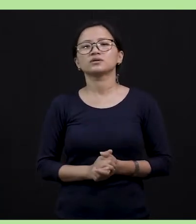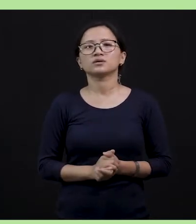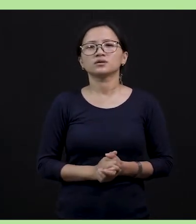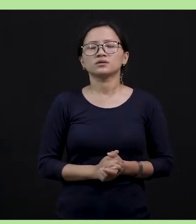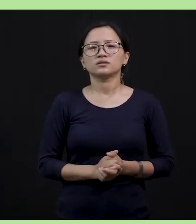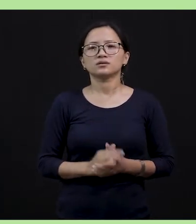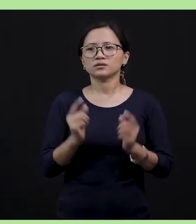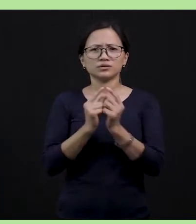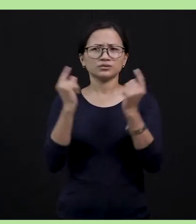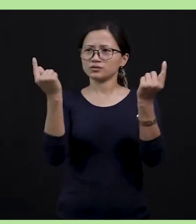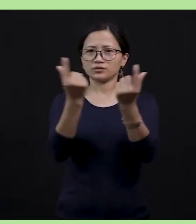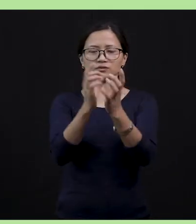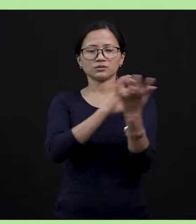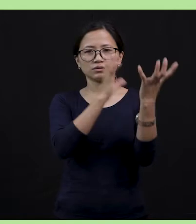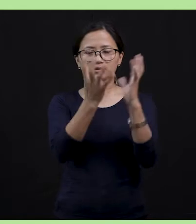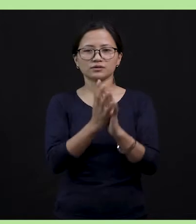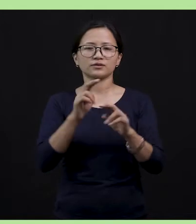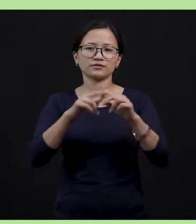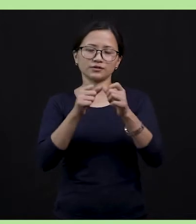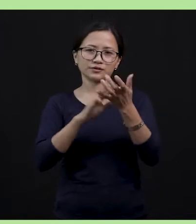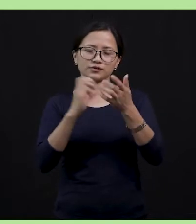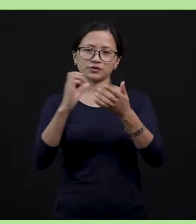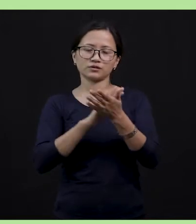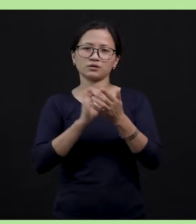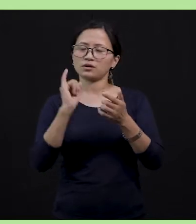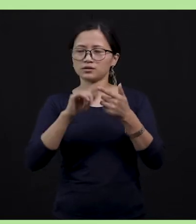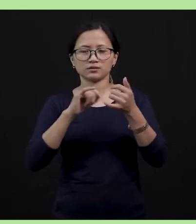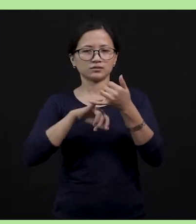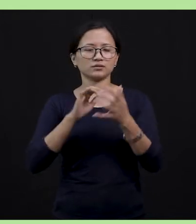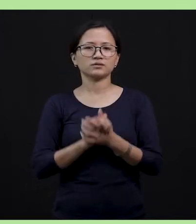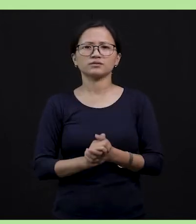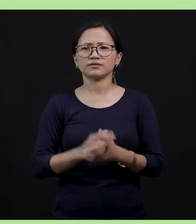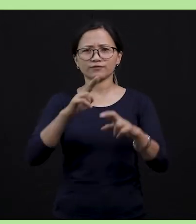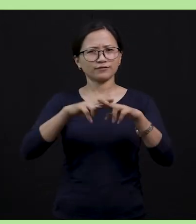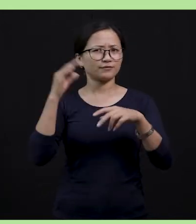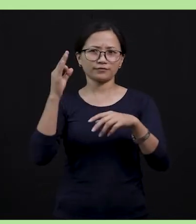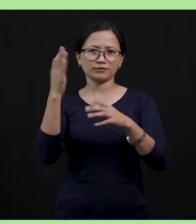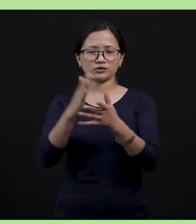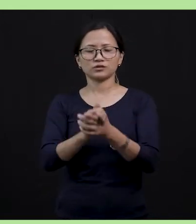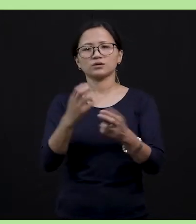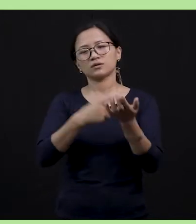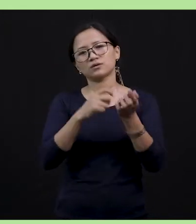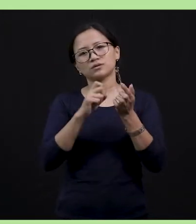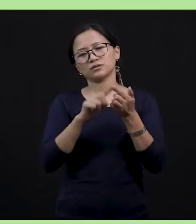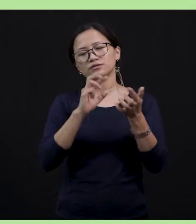was universal adult franchise, there was French Revolution, and